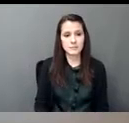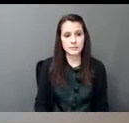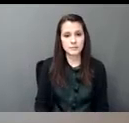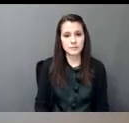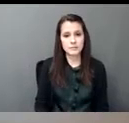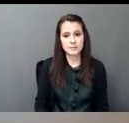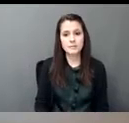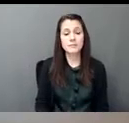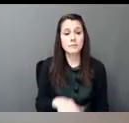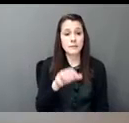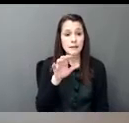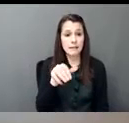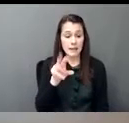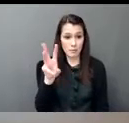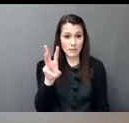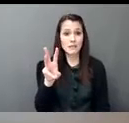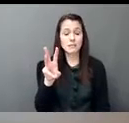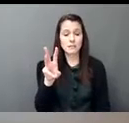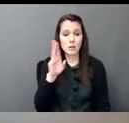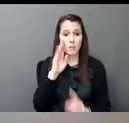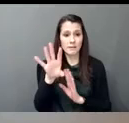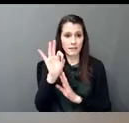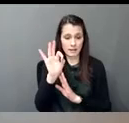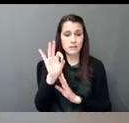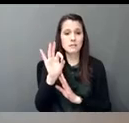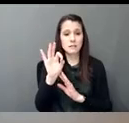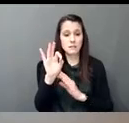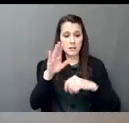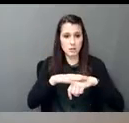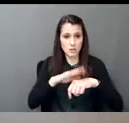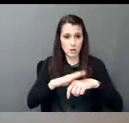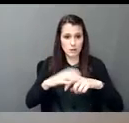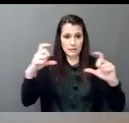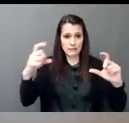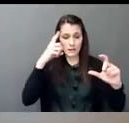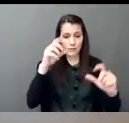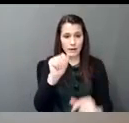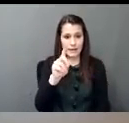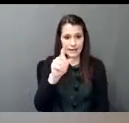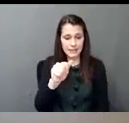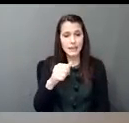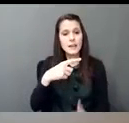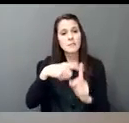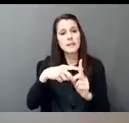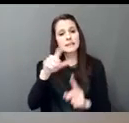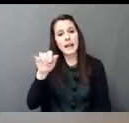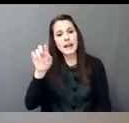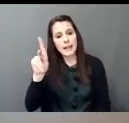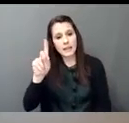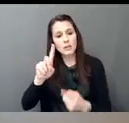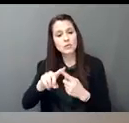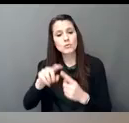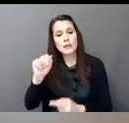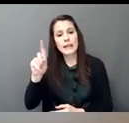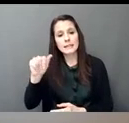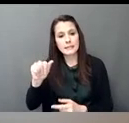That website, on that page, you will find a notice for the ADA and a link to a list of ADA coordinators.